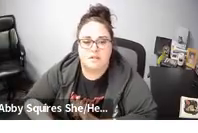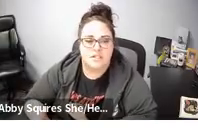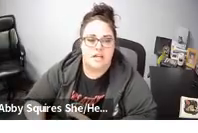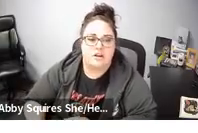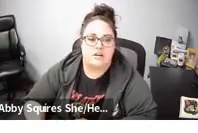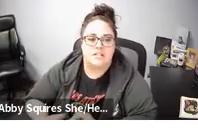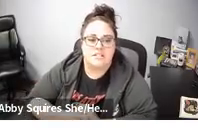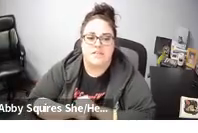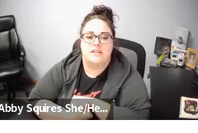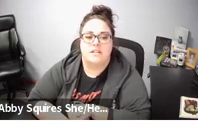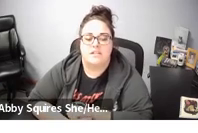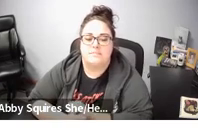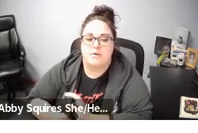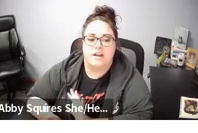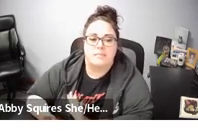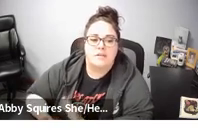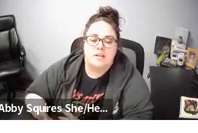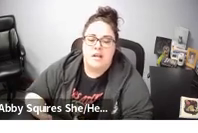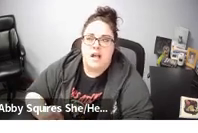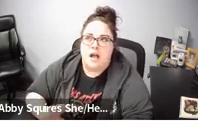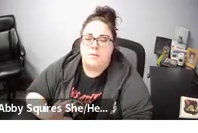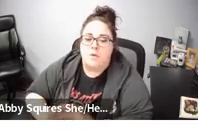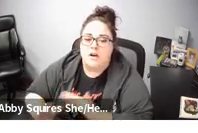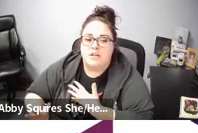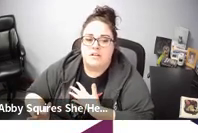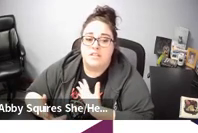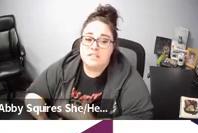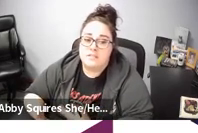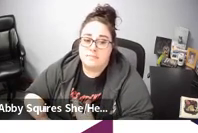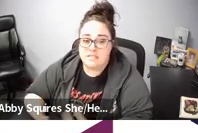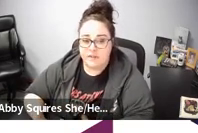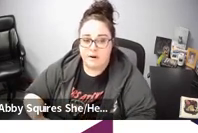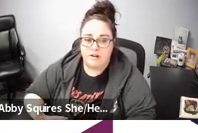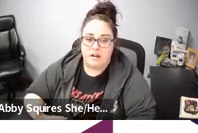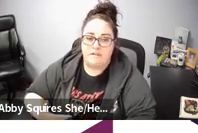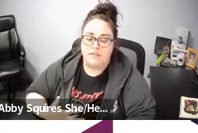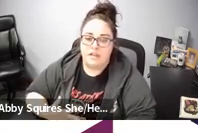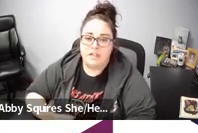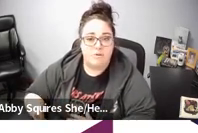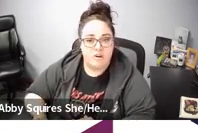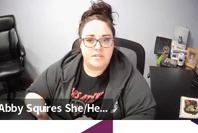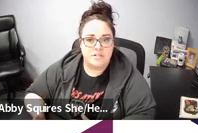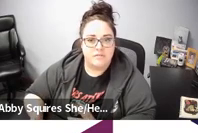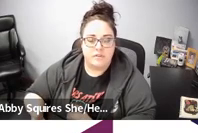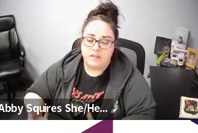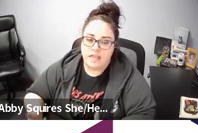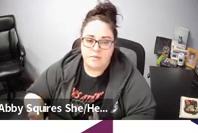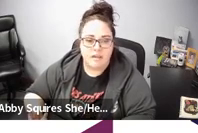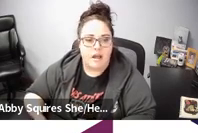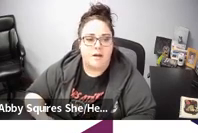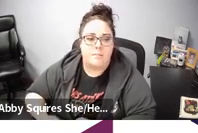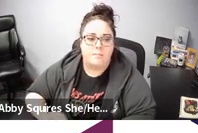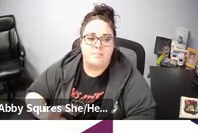Rights Coalition on our Assistive Technology Program. While this specific part of the AT program is new,